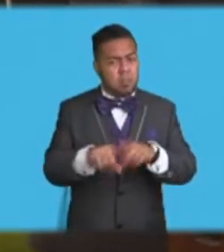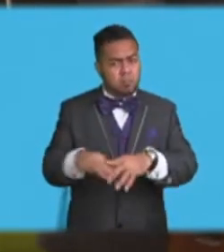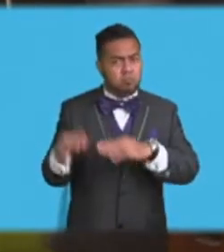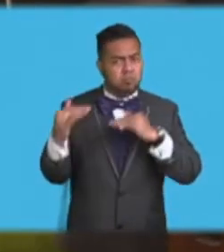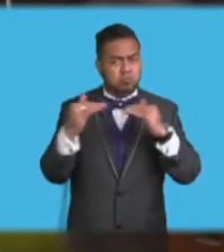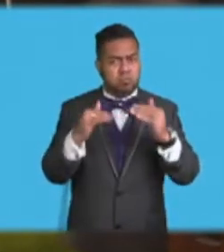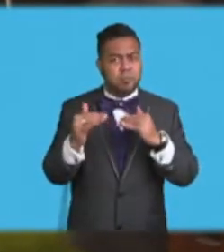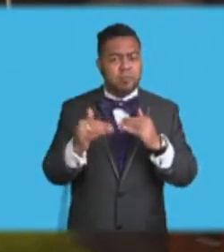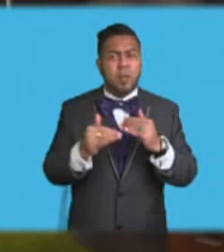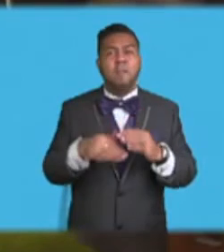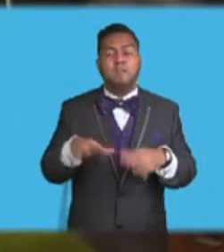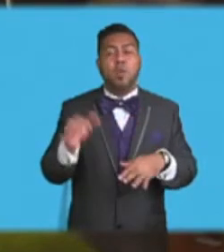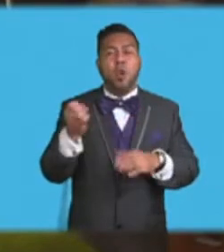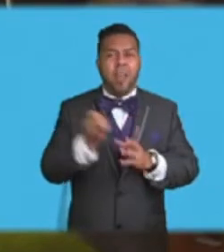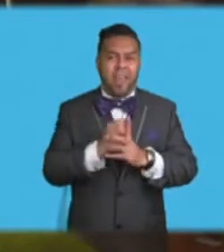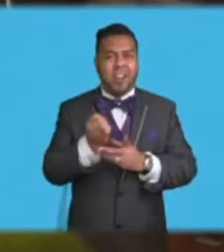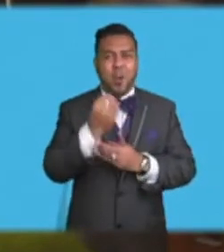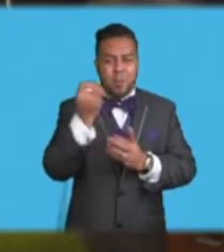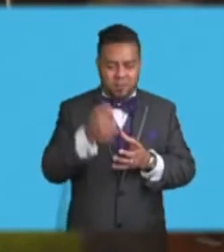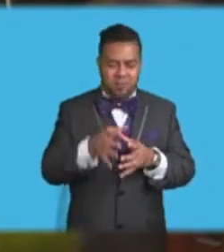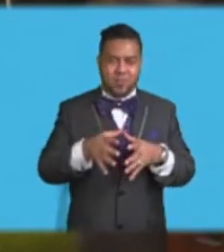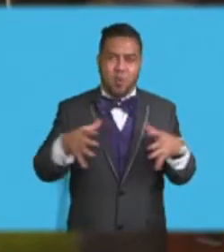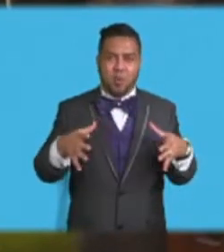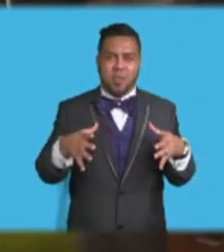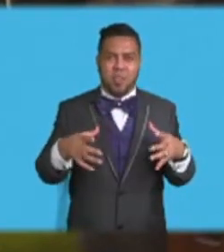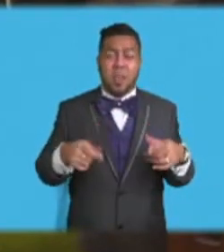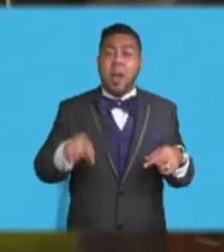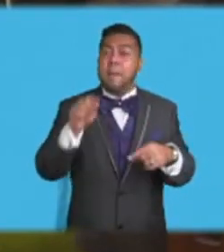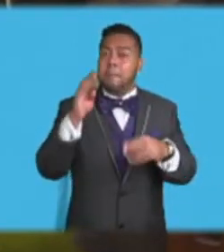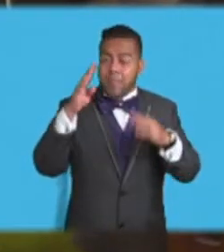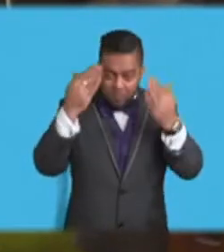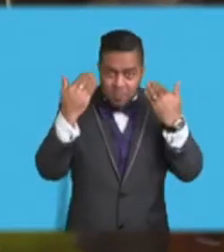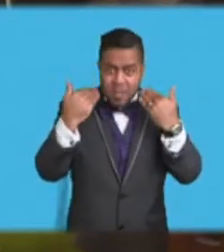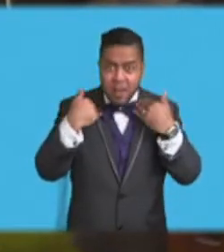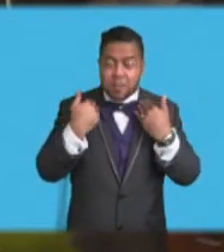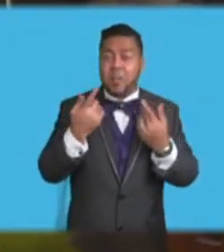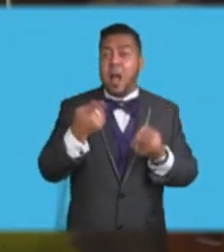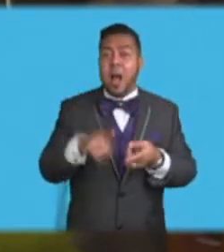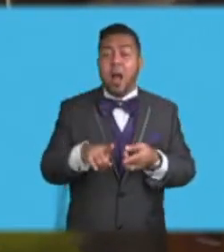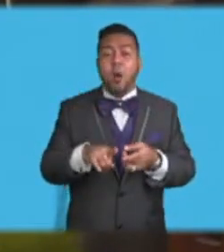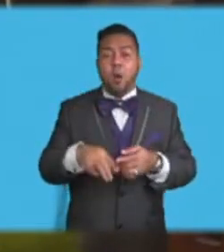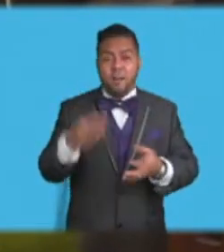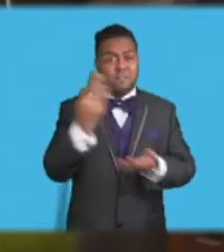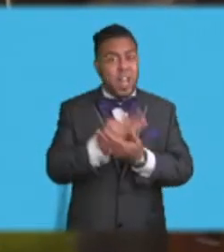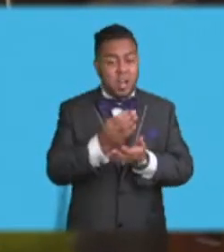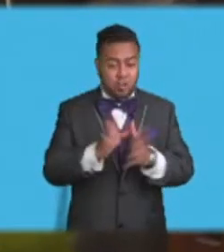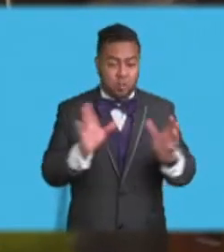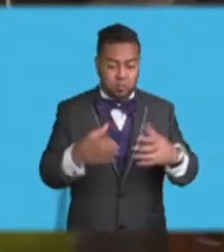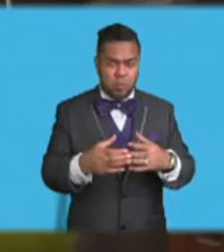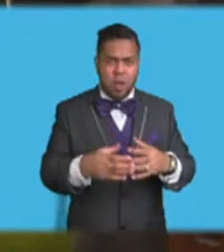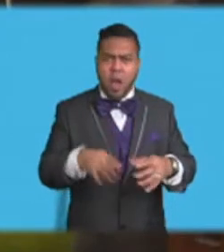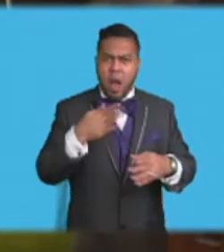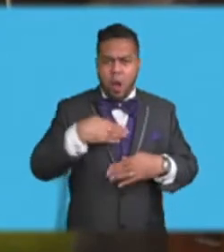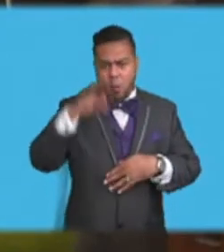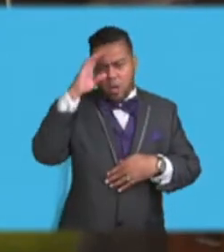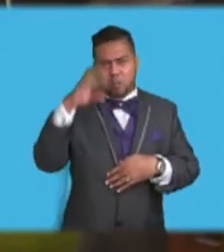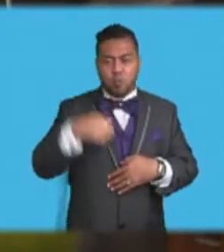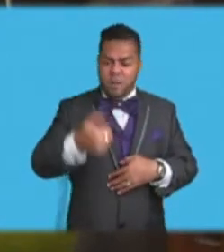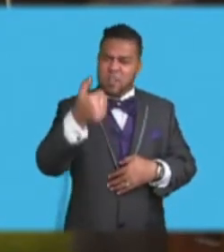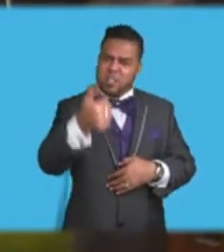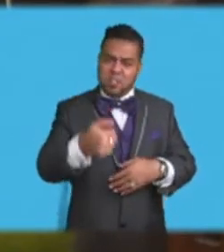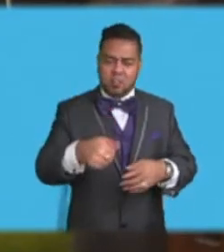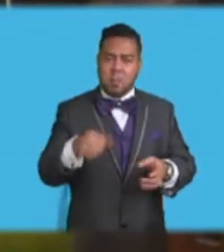of nominal economic growth. Madam Speaker, our financial sector has leapfrogged. A country the size of Fiji has 6 commercial